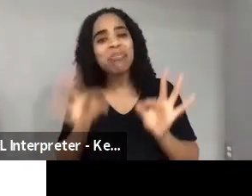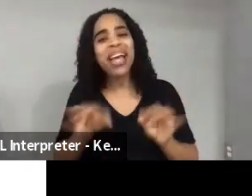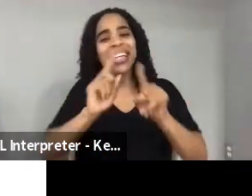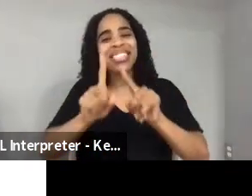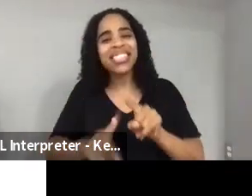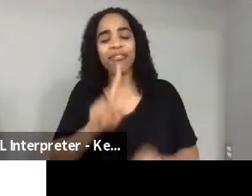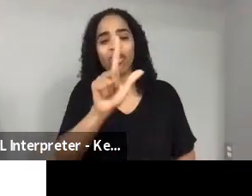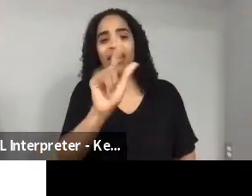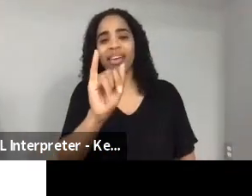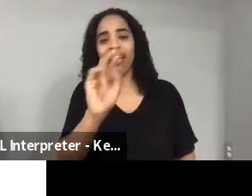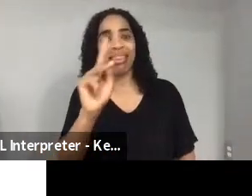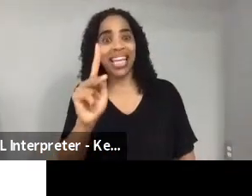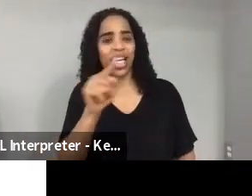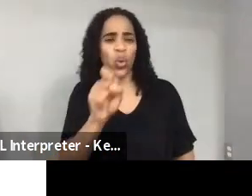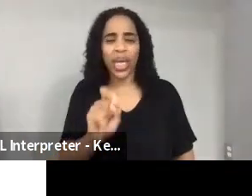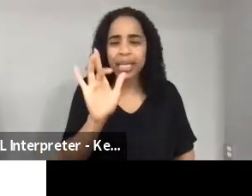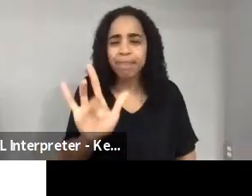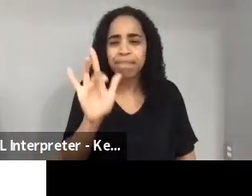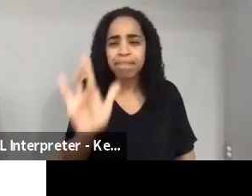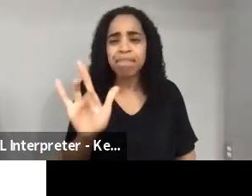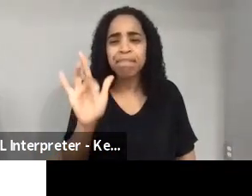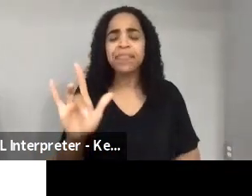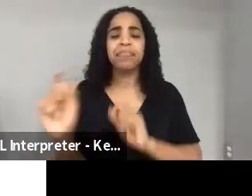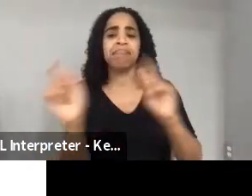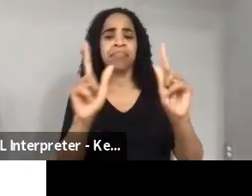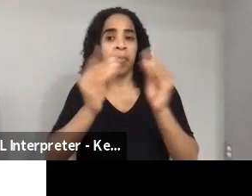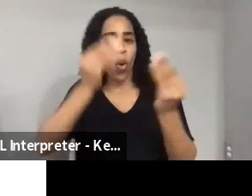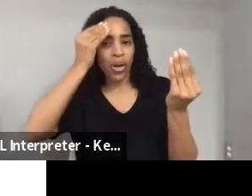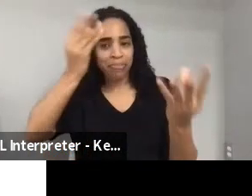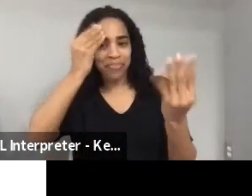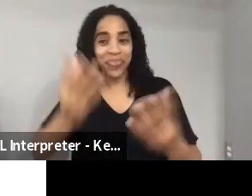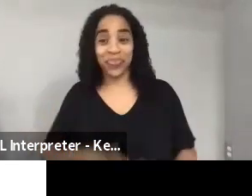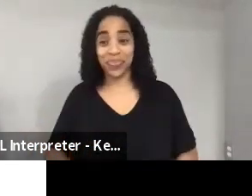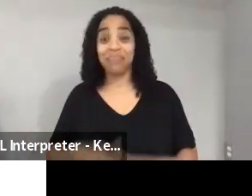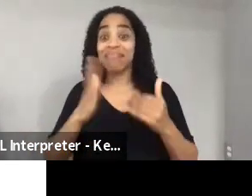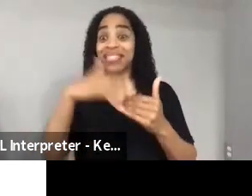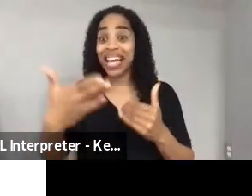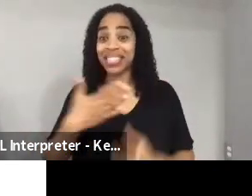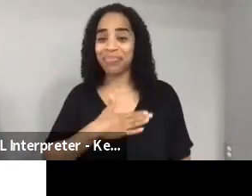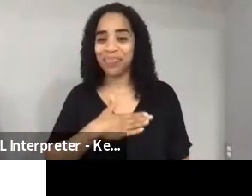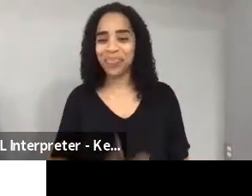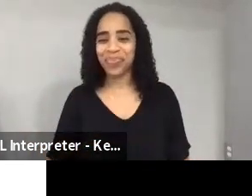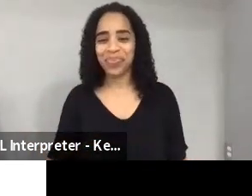to check out to get some more information. Next.